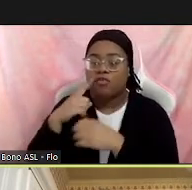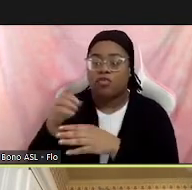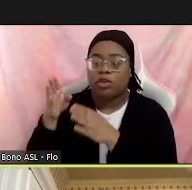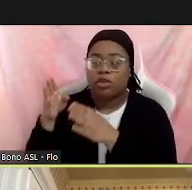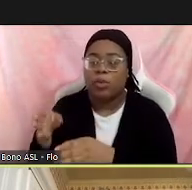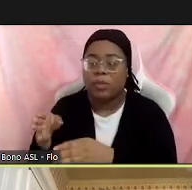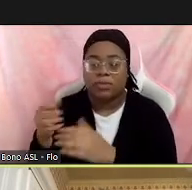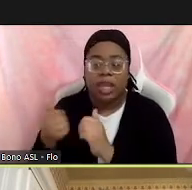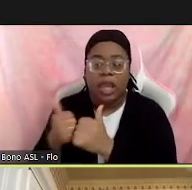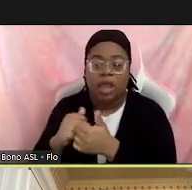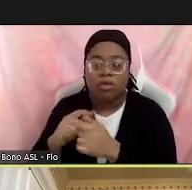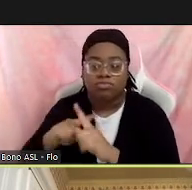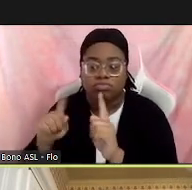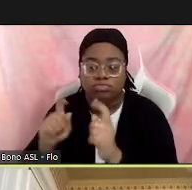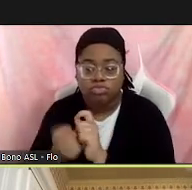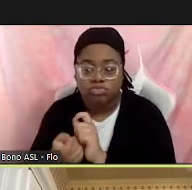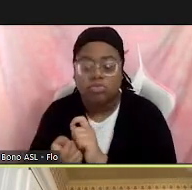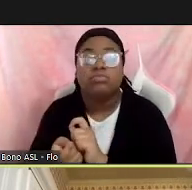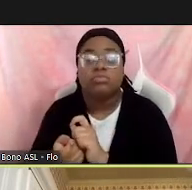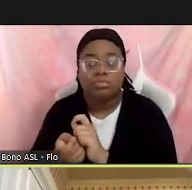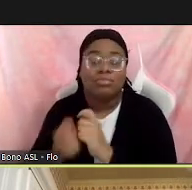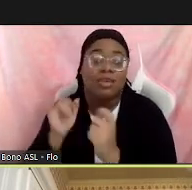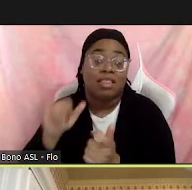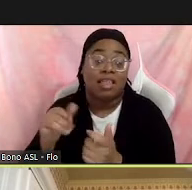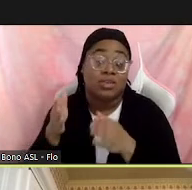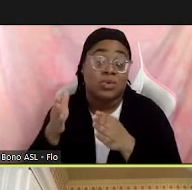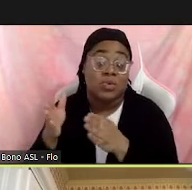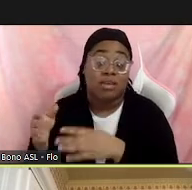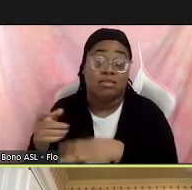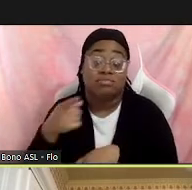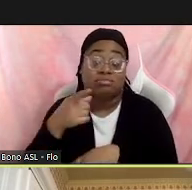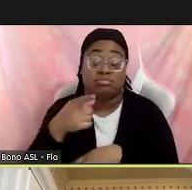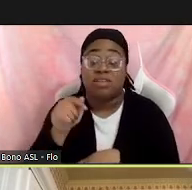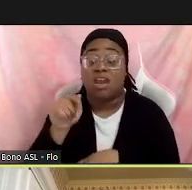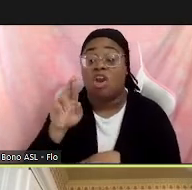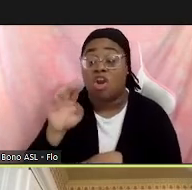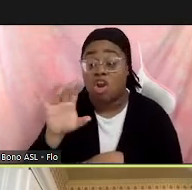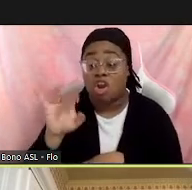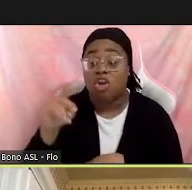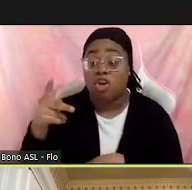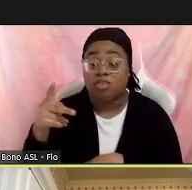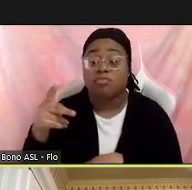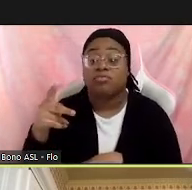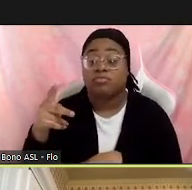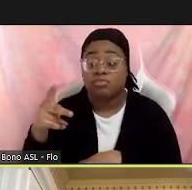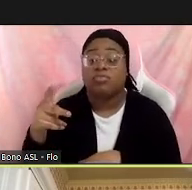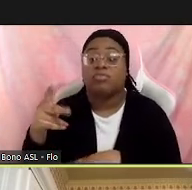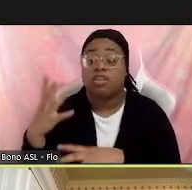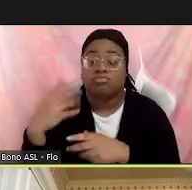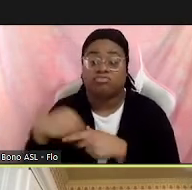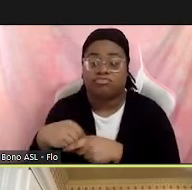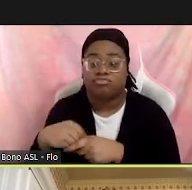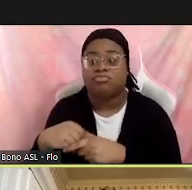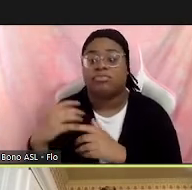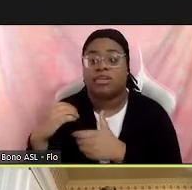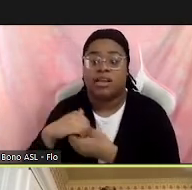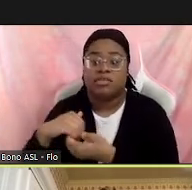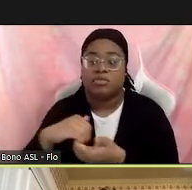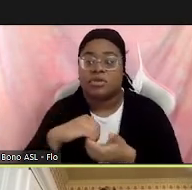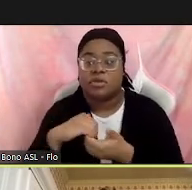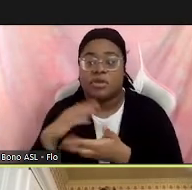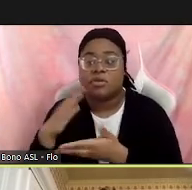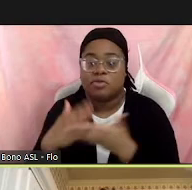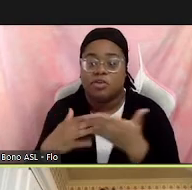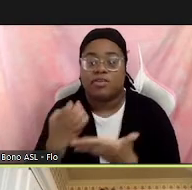So these are some of the ways that Art.Coop is joyfully creating a small part of the solidarity economy ecosystem.